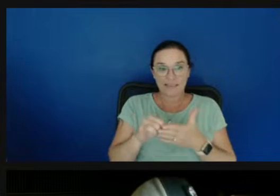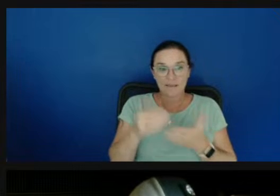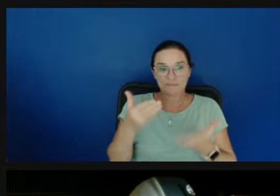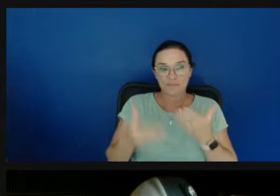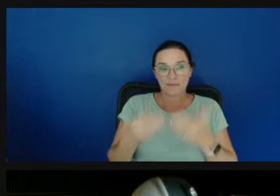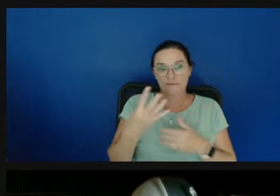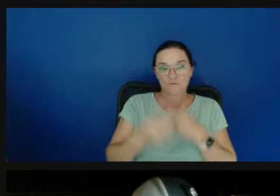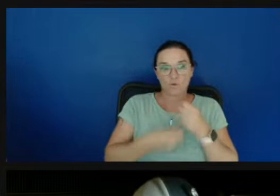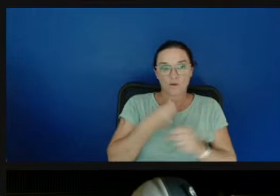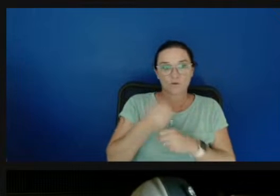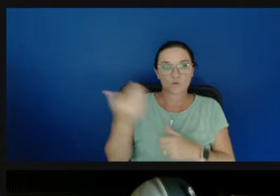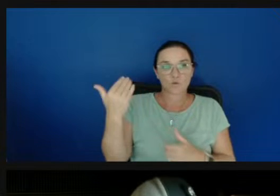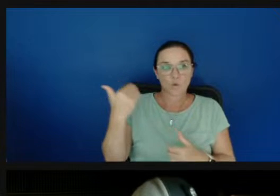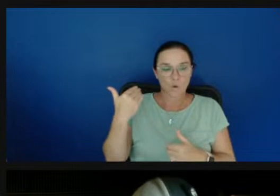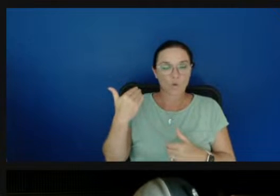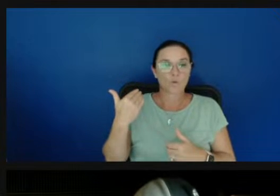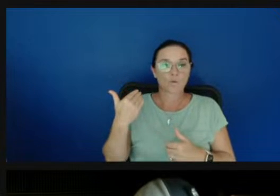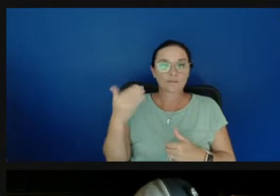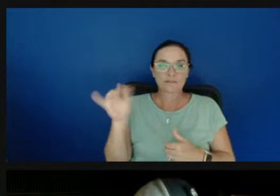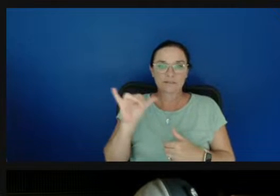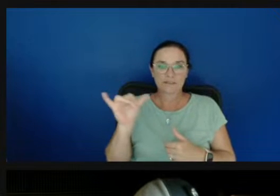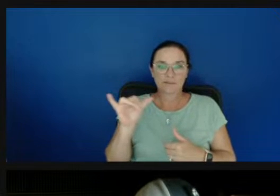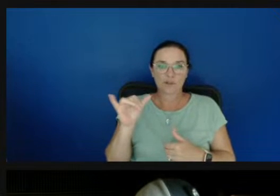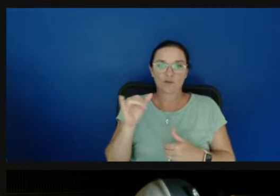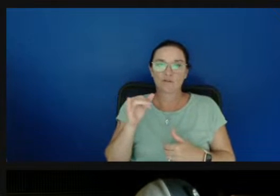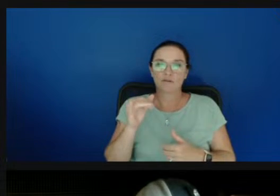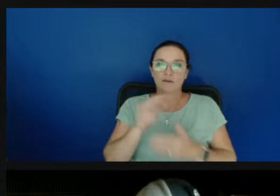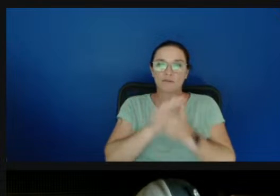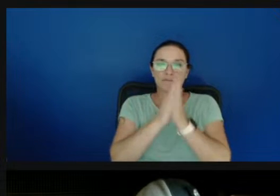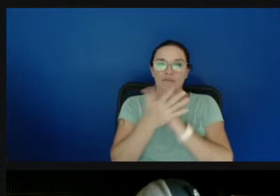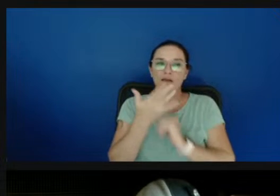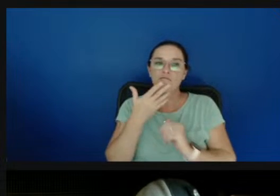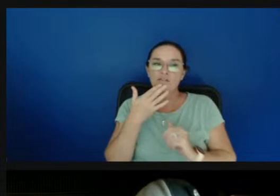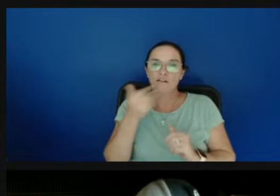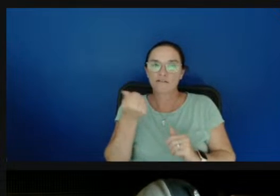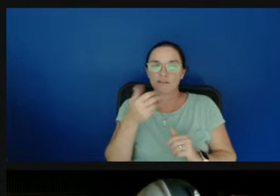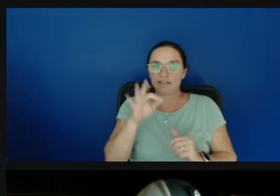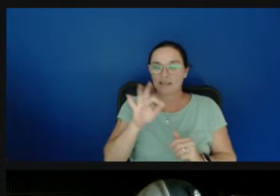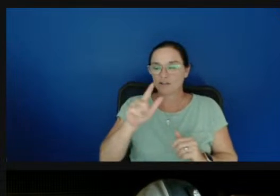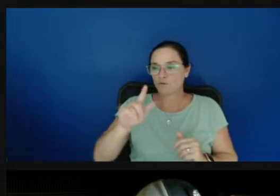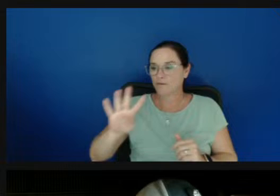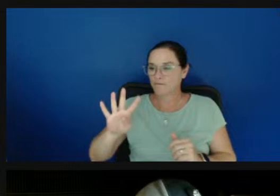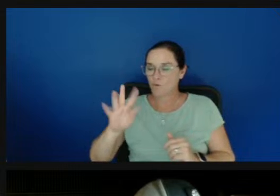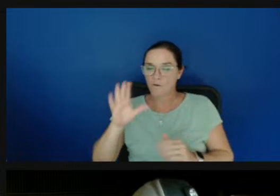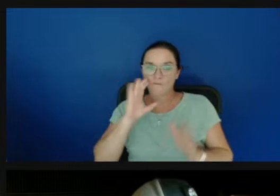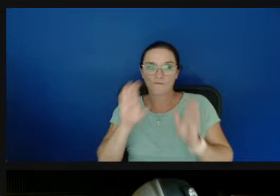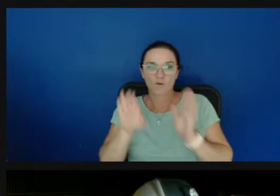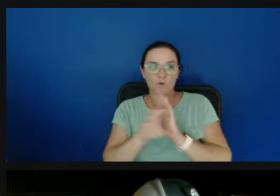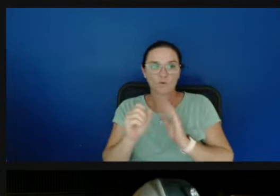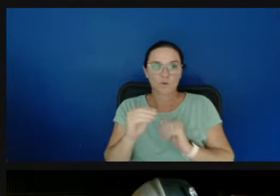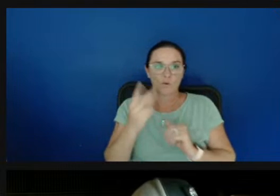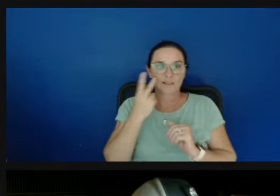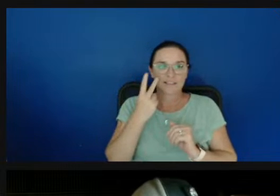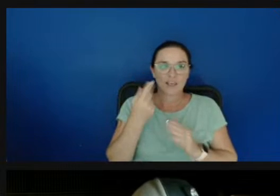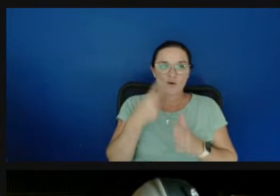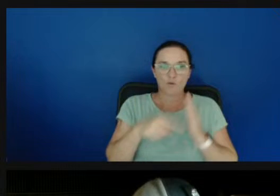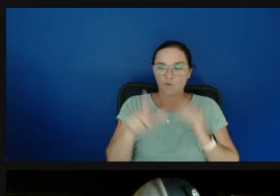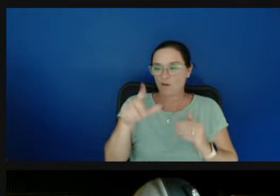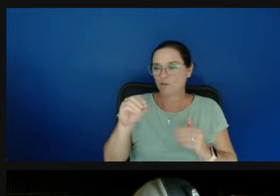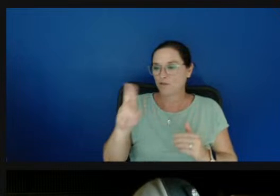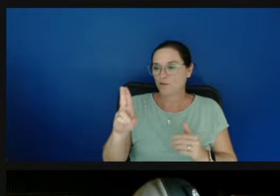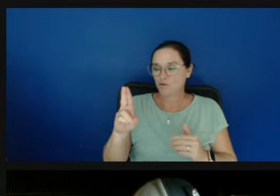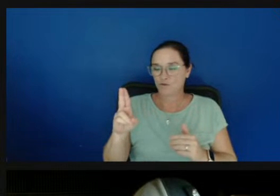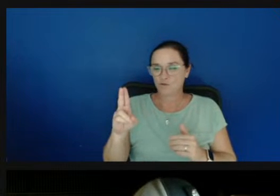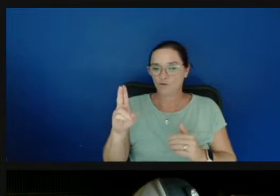4 years ago, a similar colorizing of the 1924 photos. So see what Lou has to say about